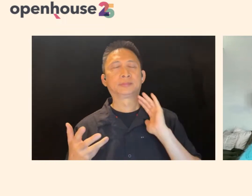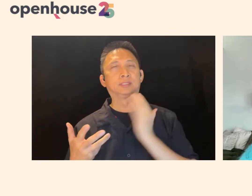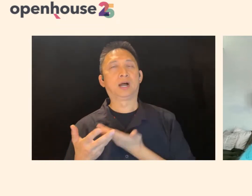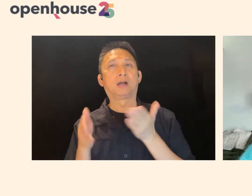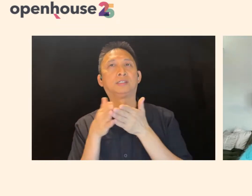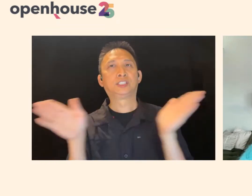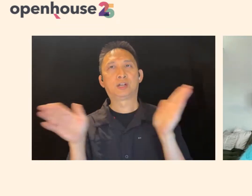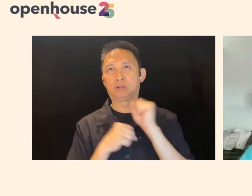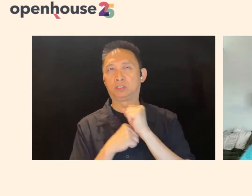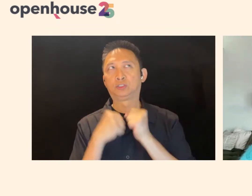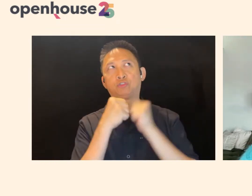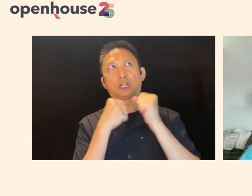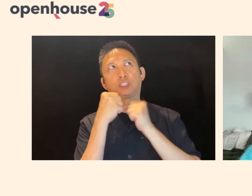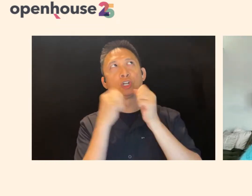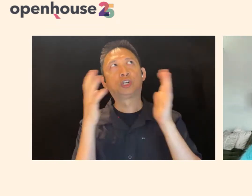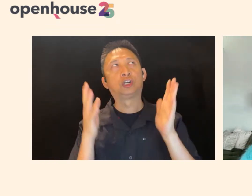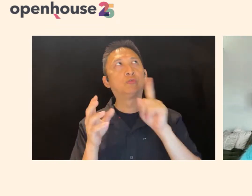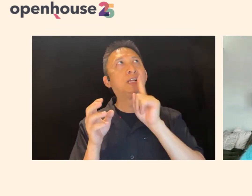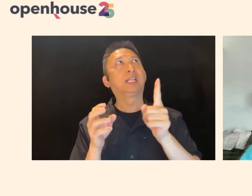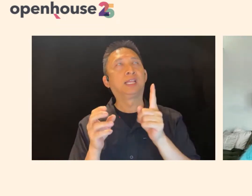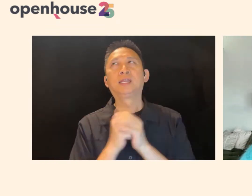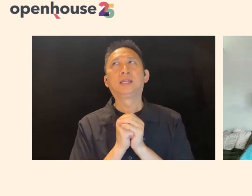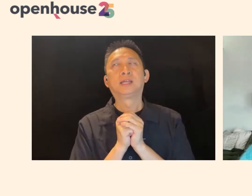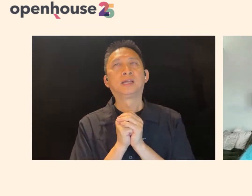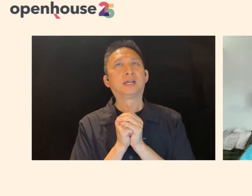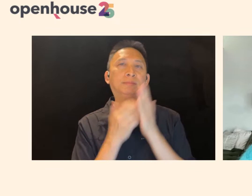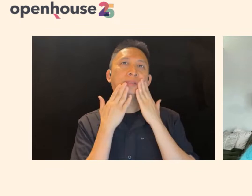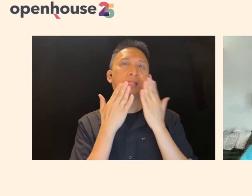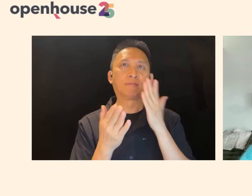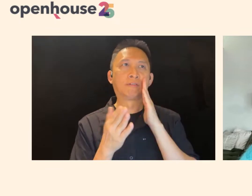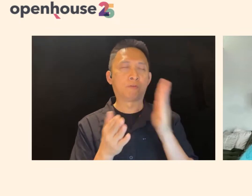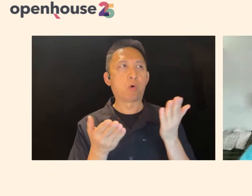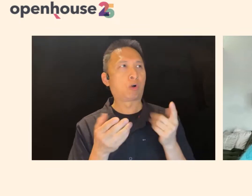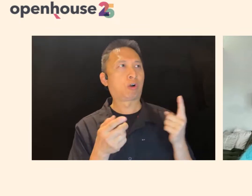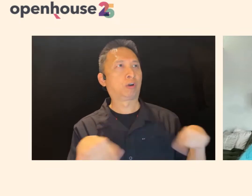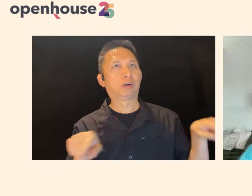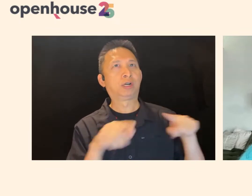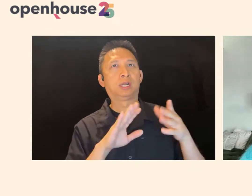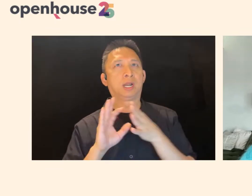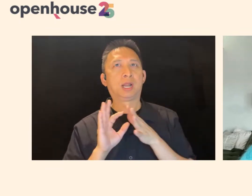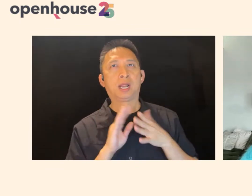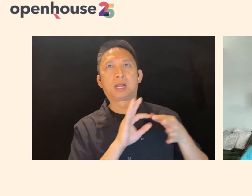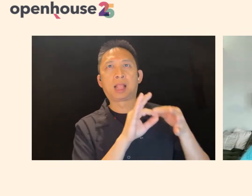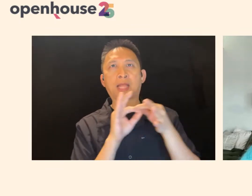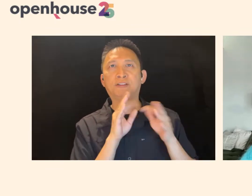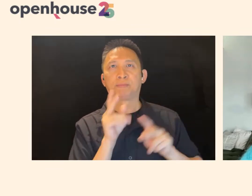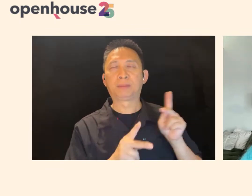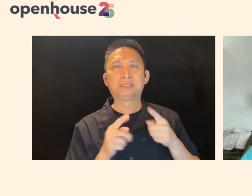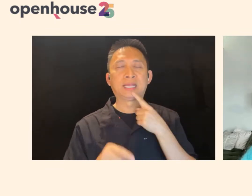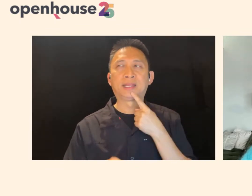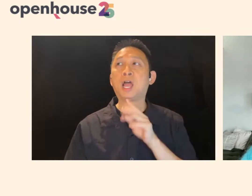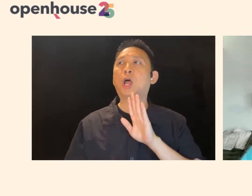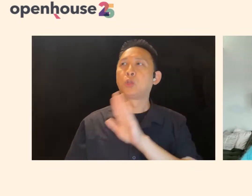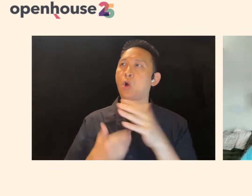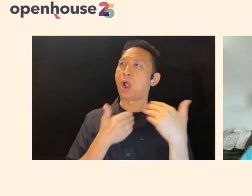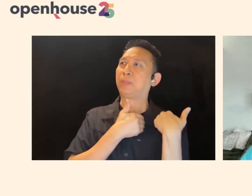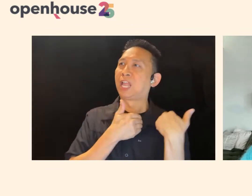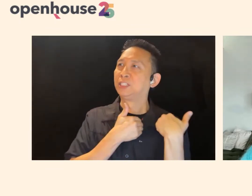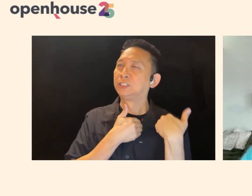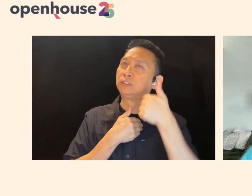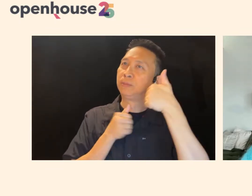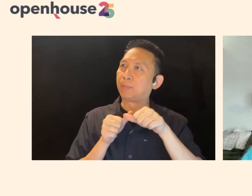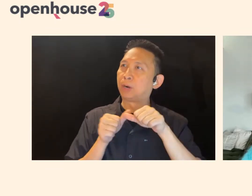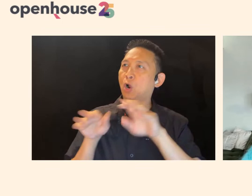of us in the collective reminding us at every turn that our obligation was to create open,